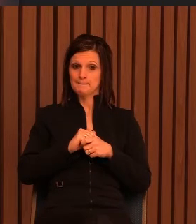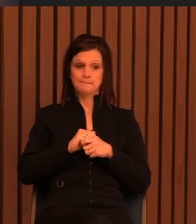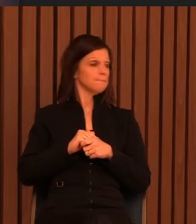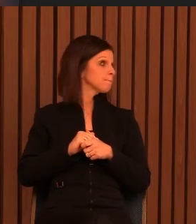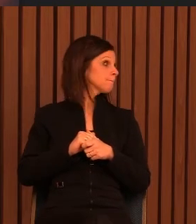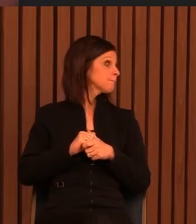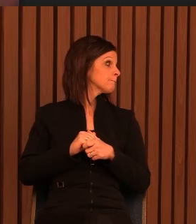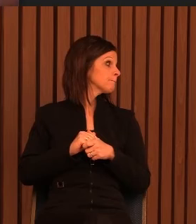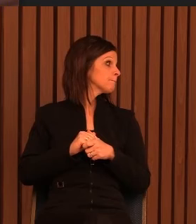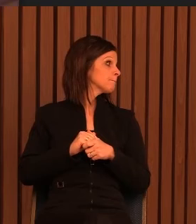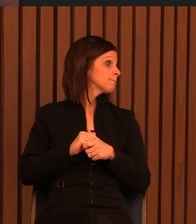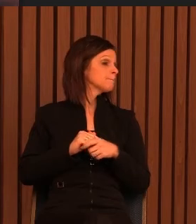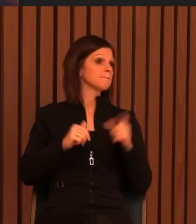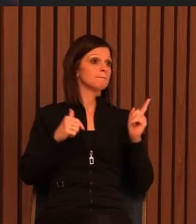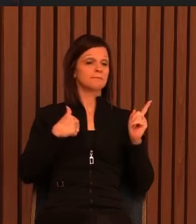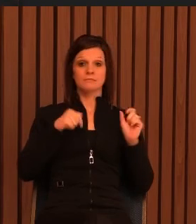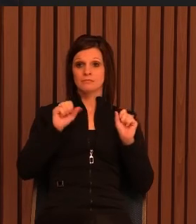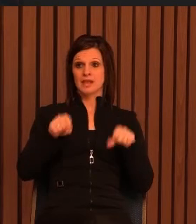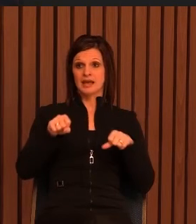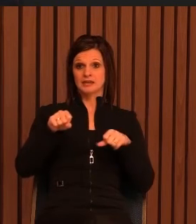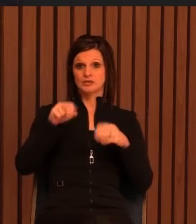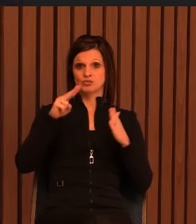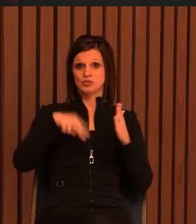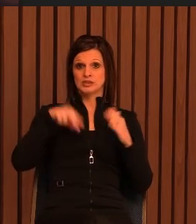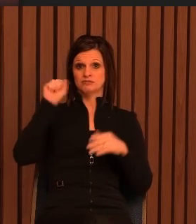I can kind of read that off.